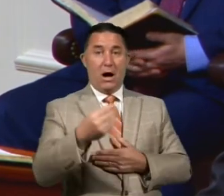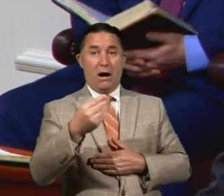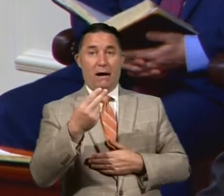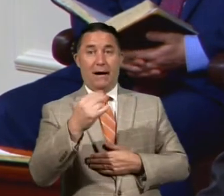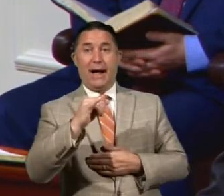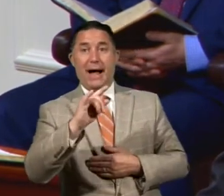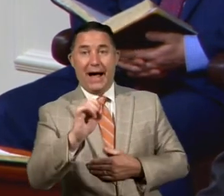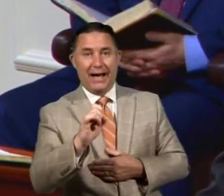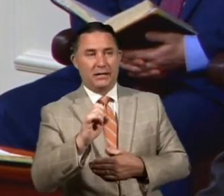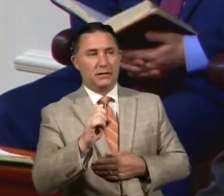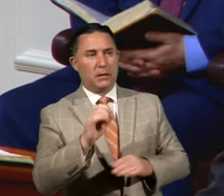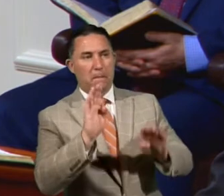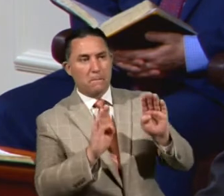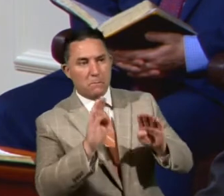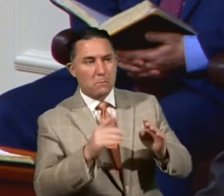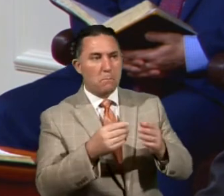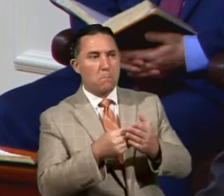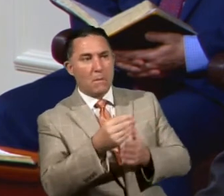them and buy them.